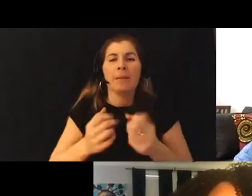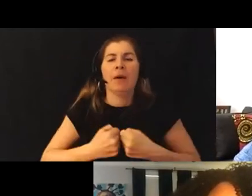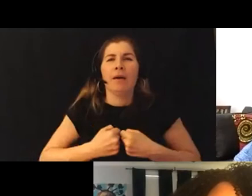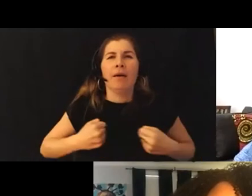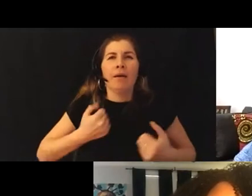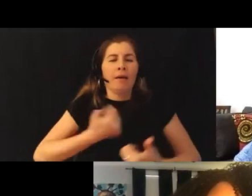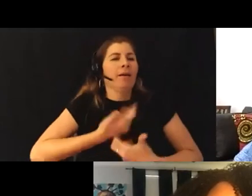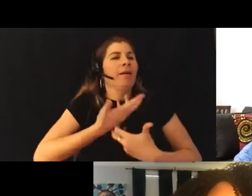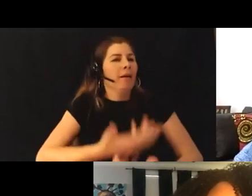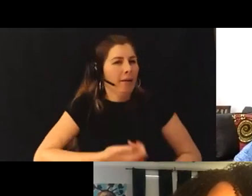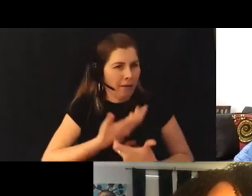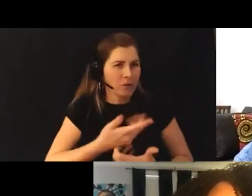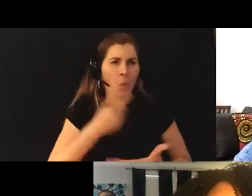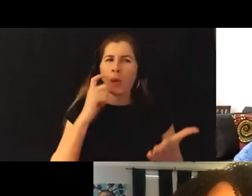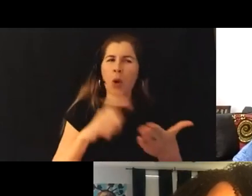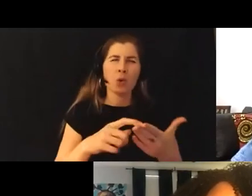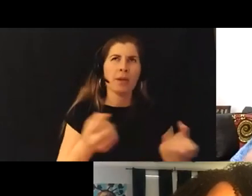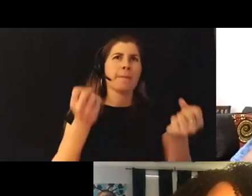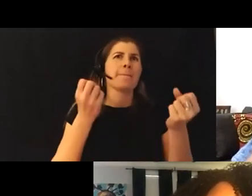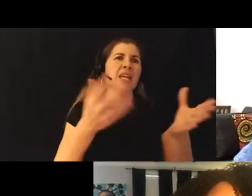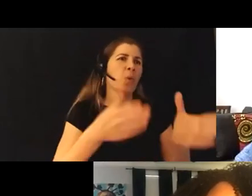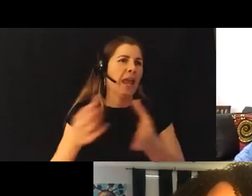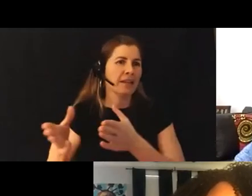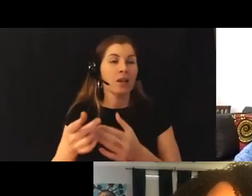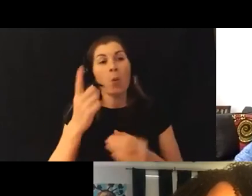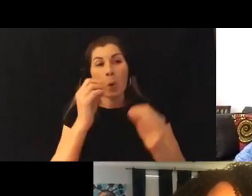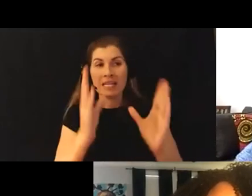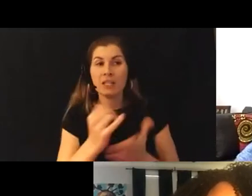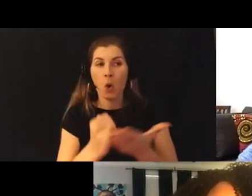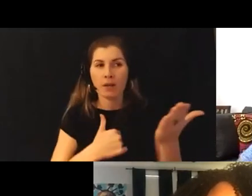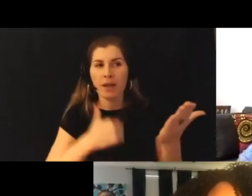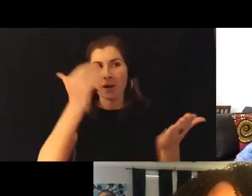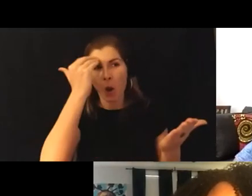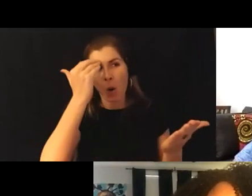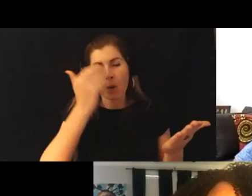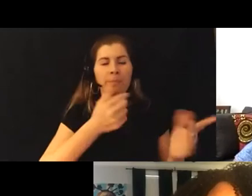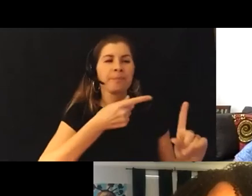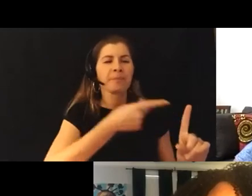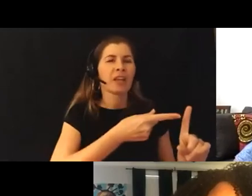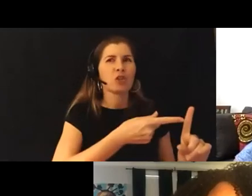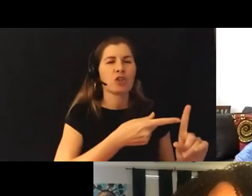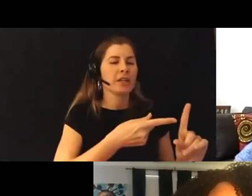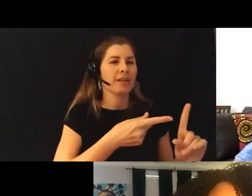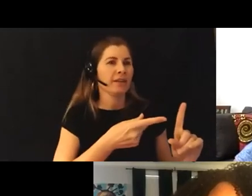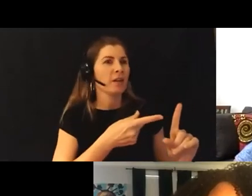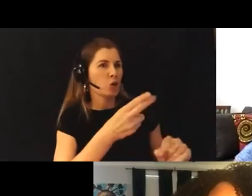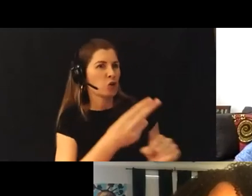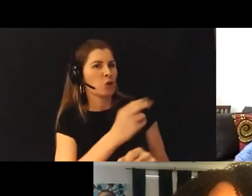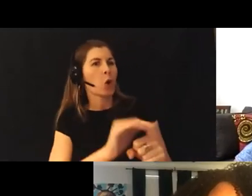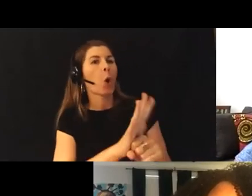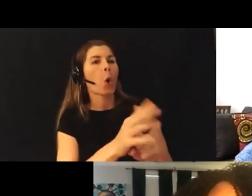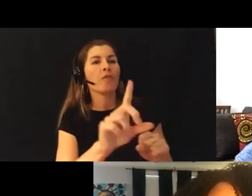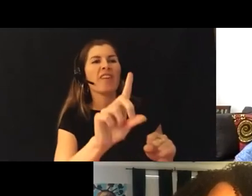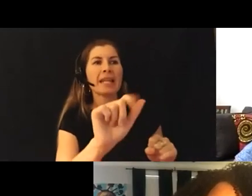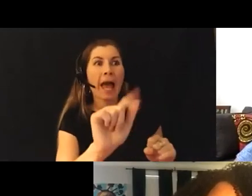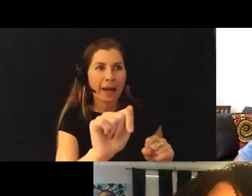a myriad of ways, whether that is one teaching artist I know that utilized COVID-19 data to create